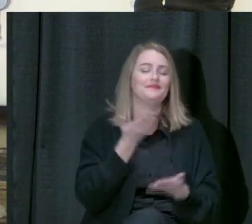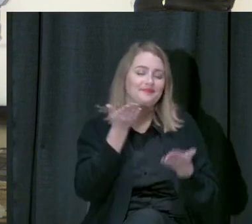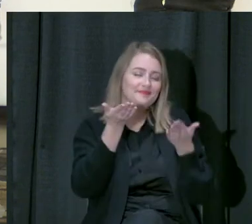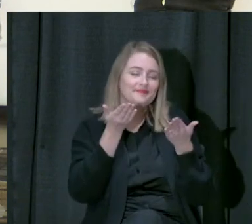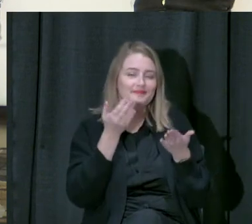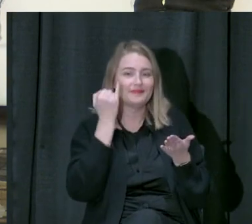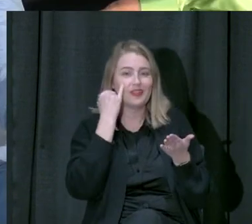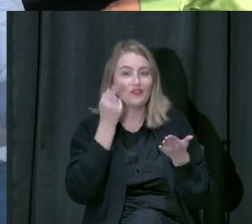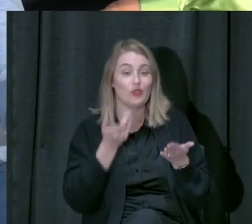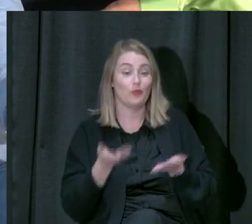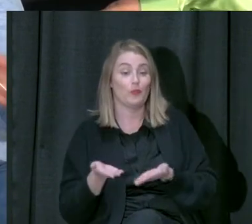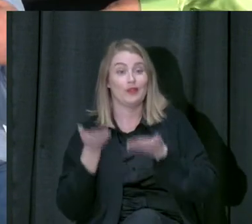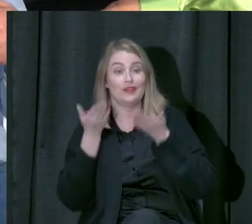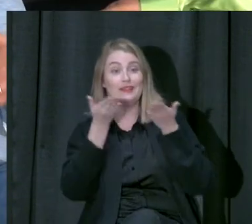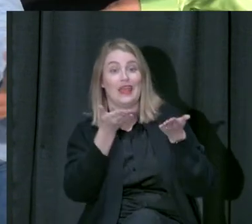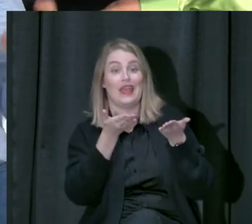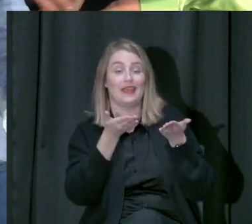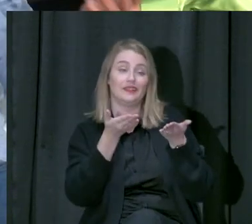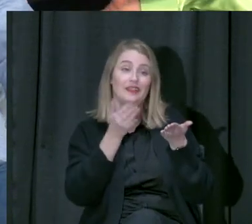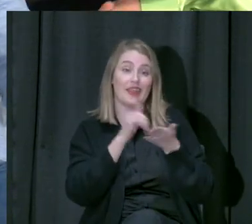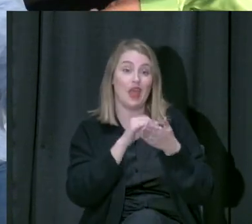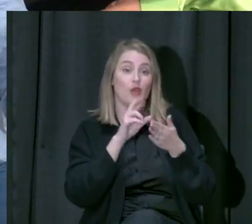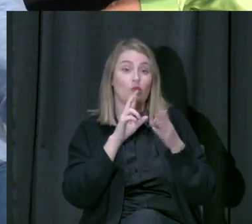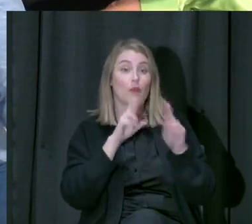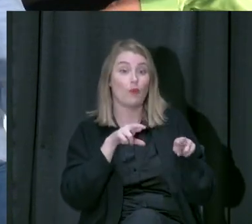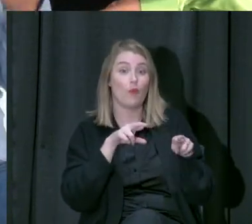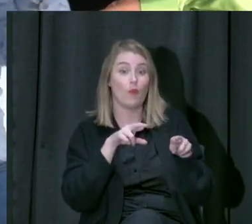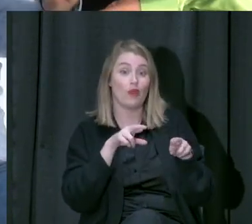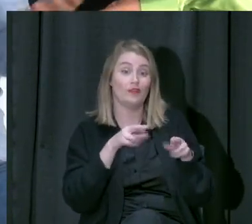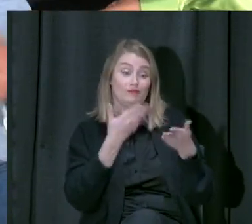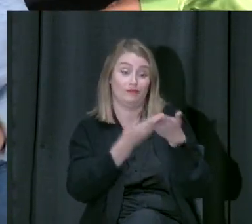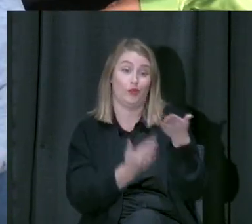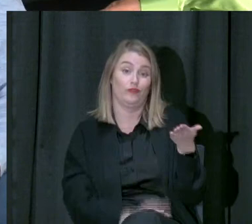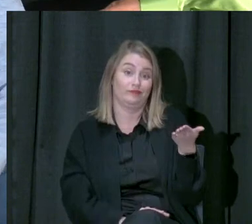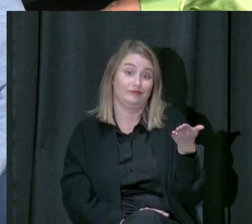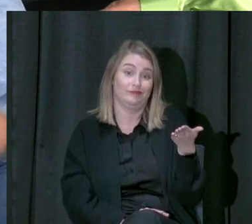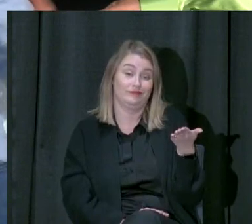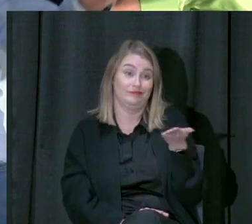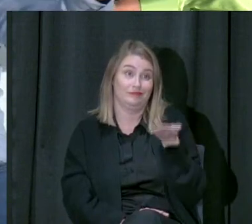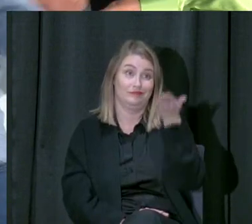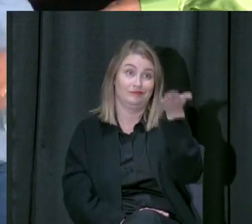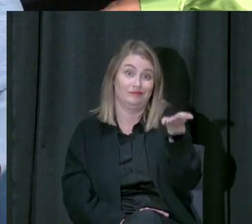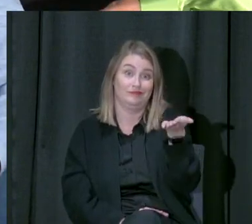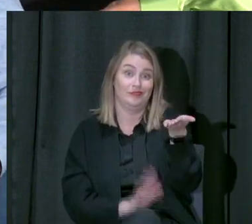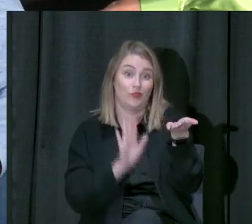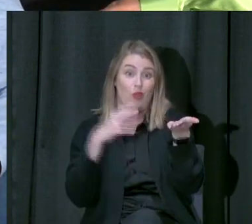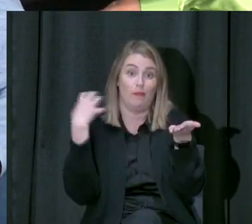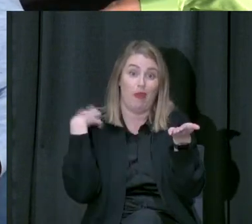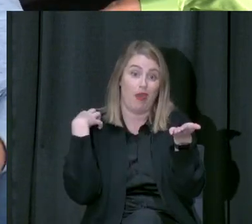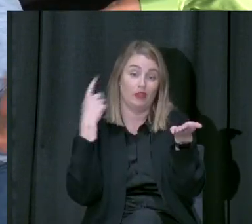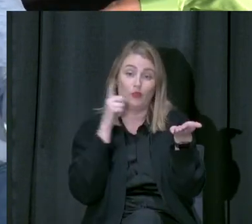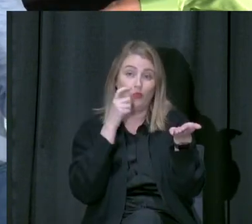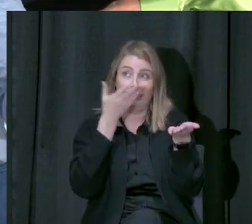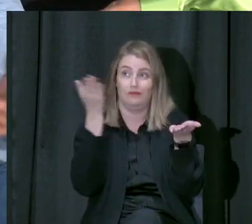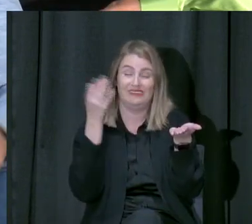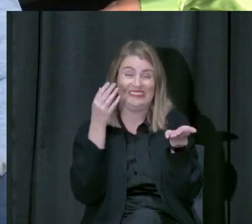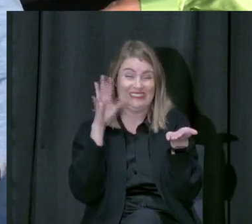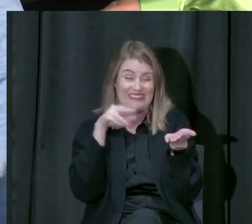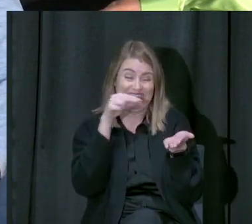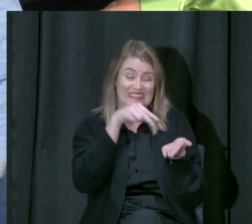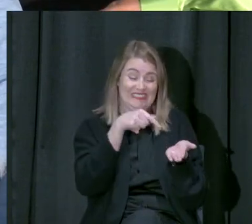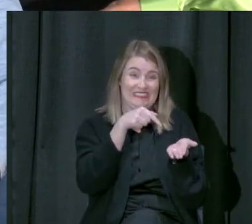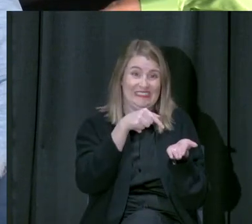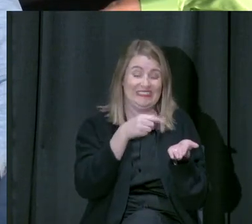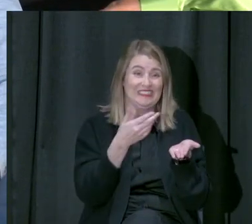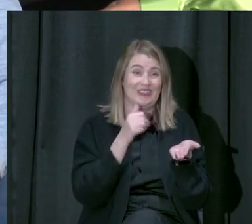And so, if you present that report, I mean, the proof is in the pudding, you know. Give the report to your boss or whomever, say, hey, listen,